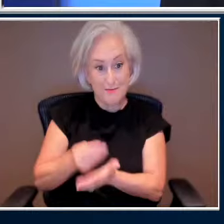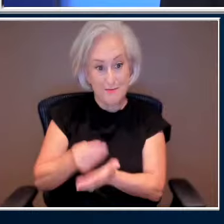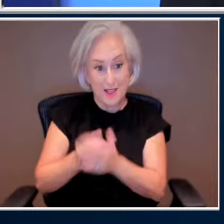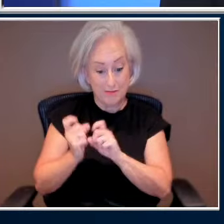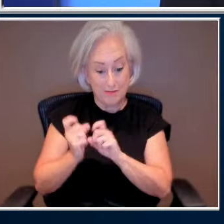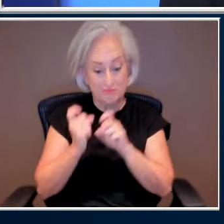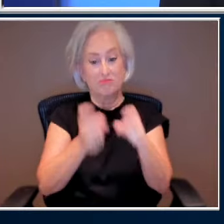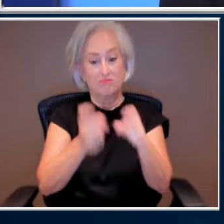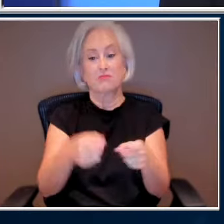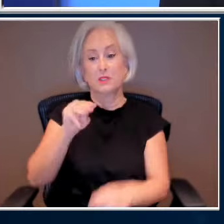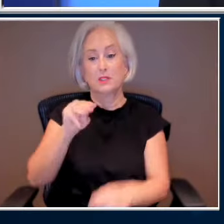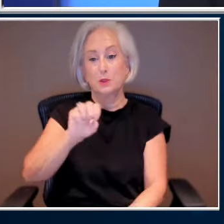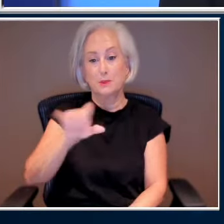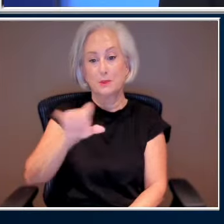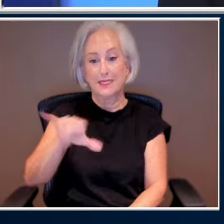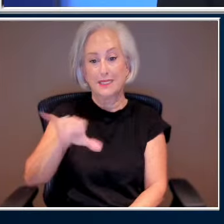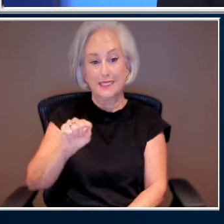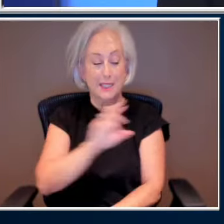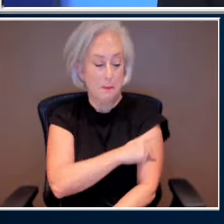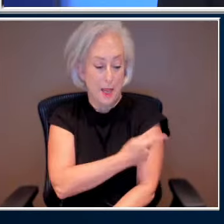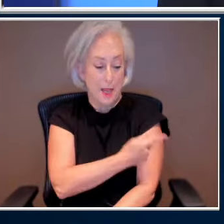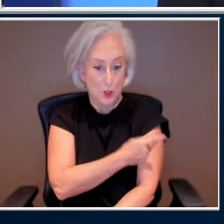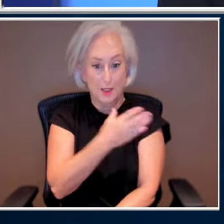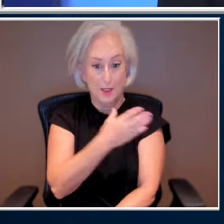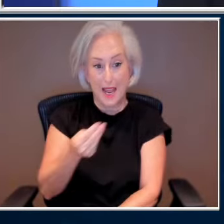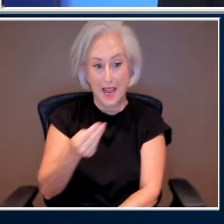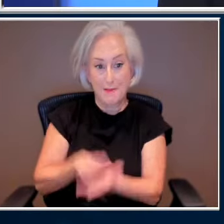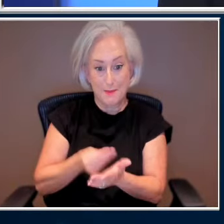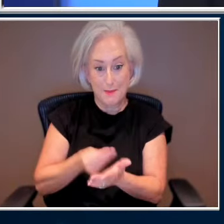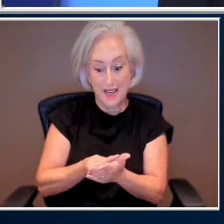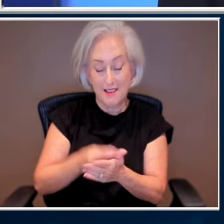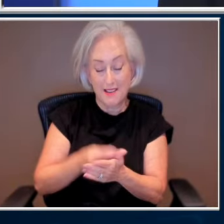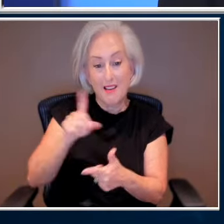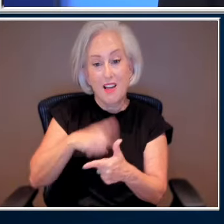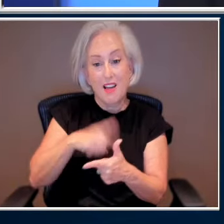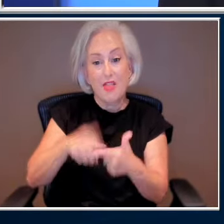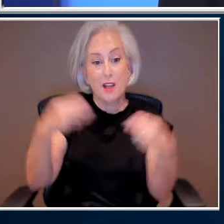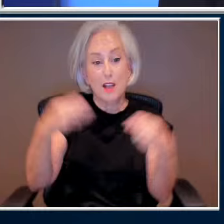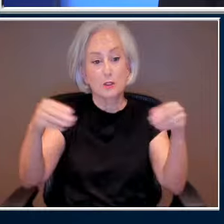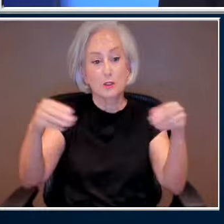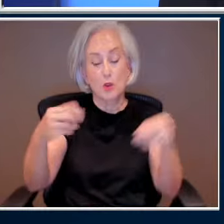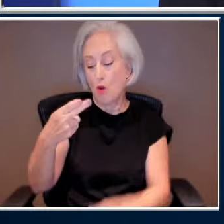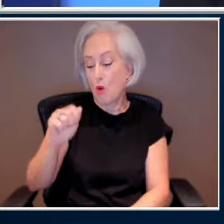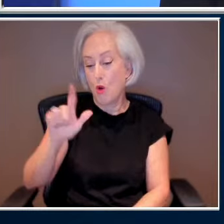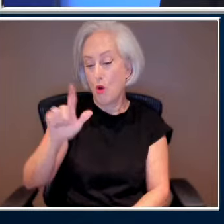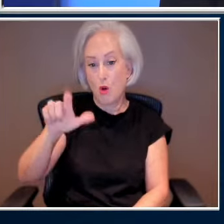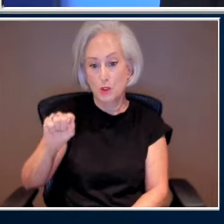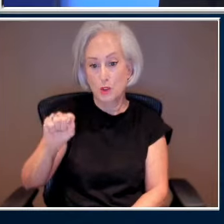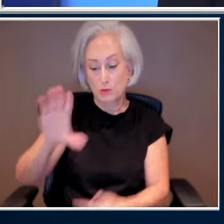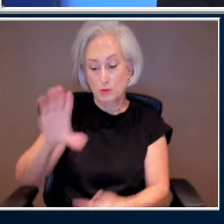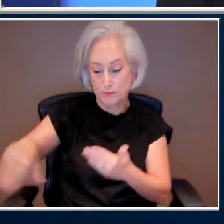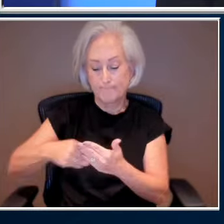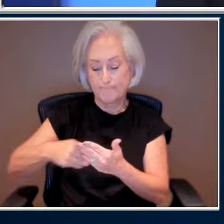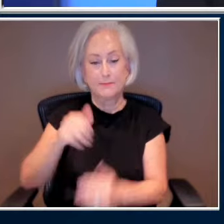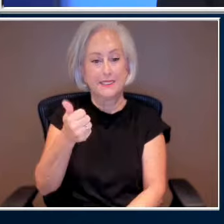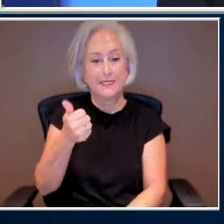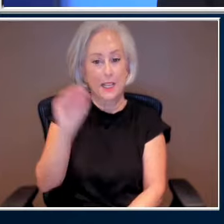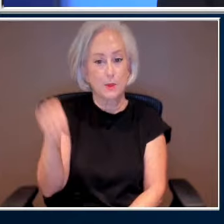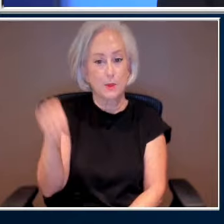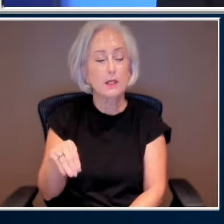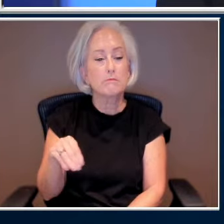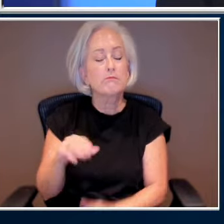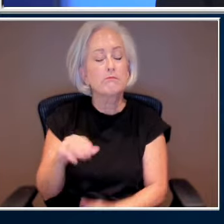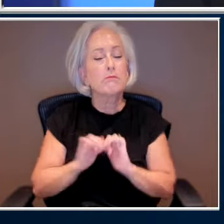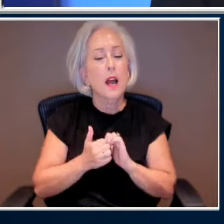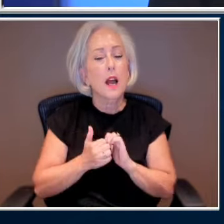Need Fund, and then Halls adds in 10% more in sales from the event. How do patrons shop to help make those